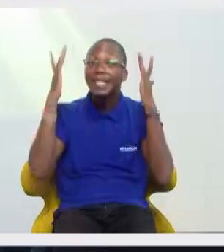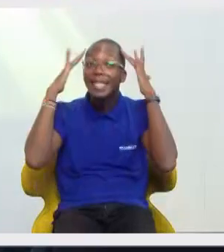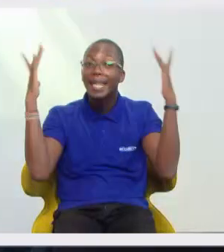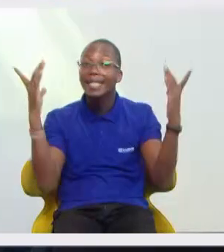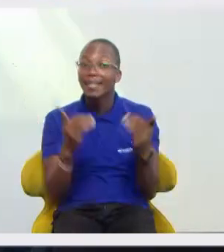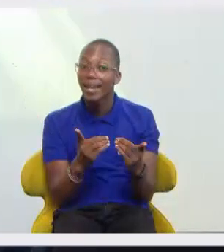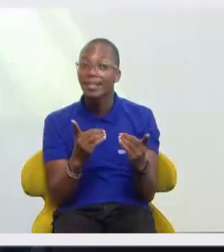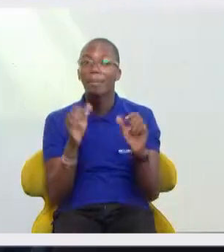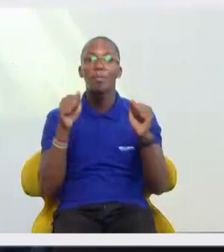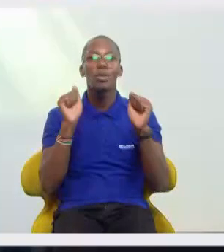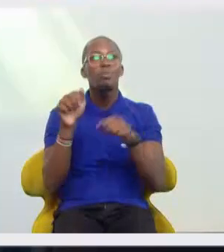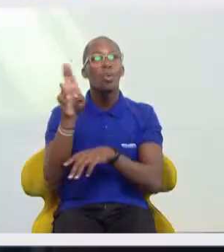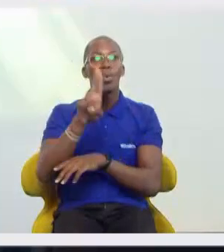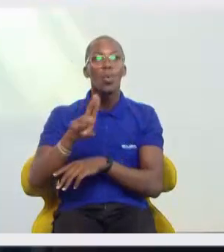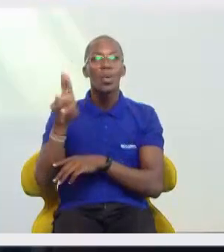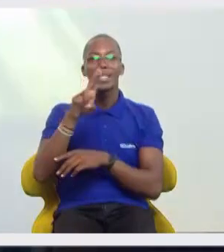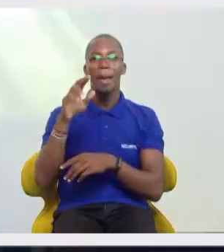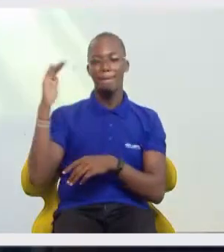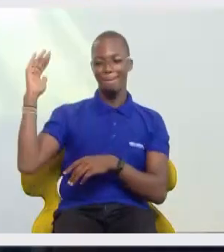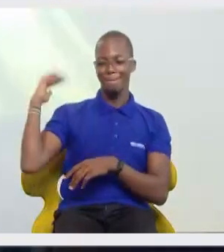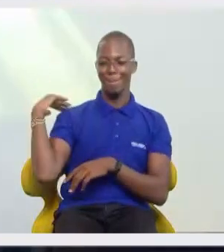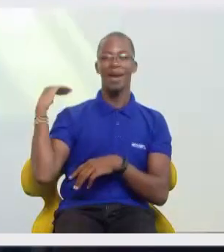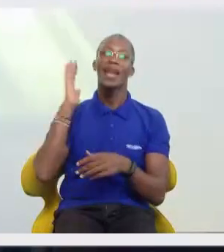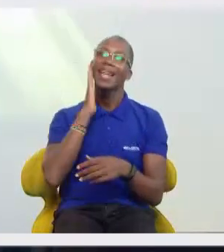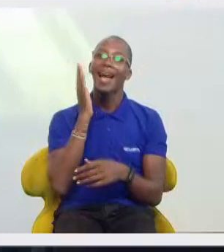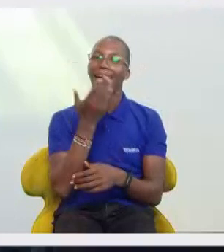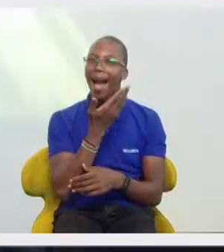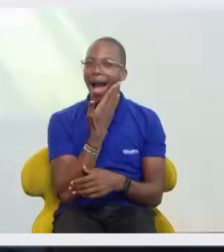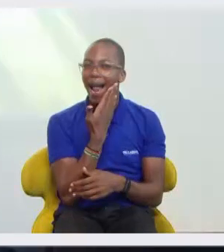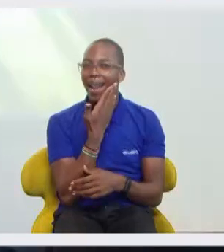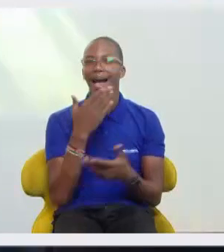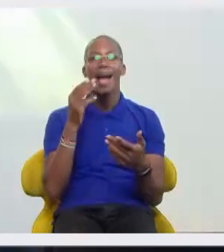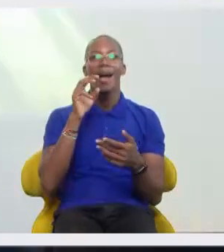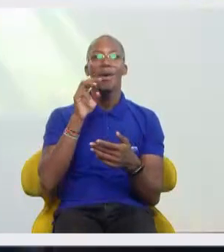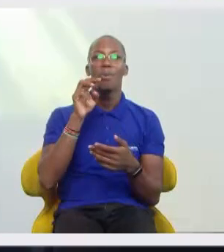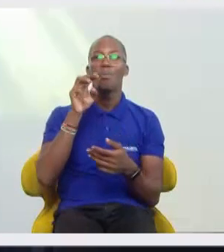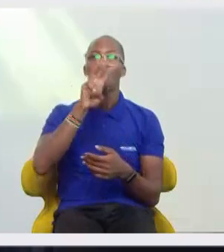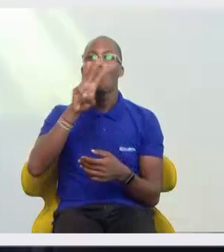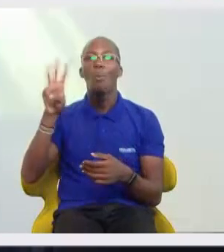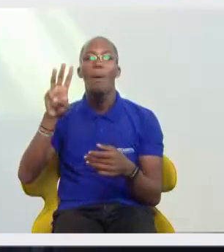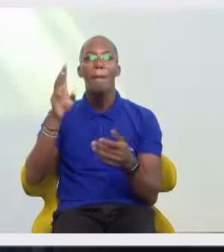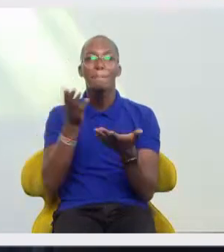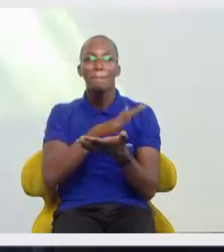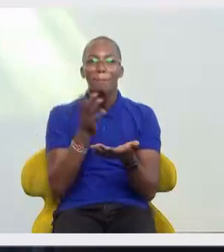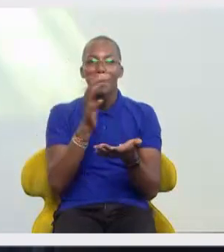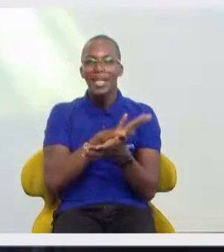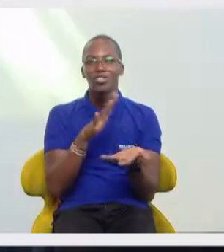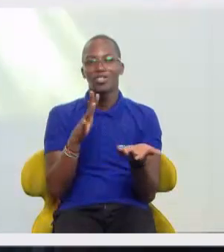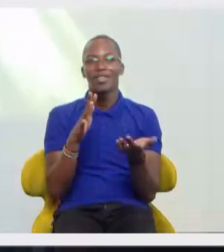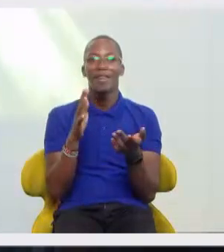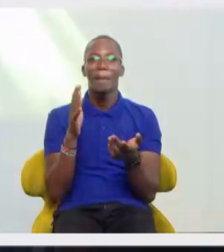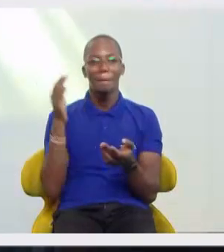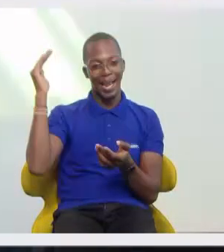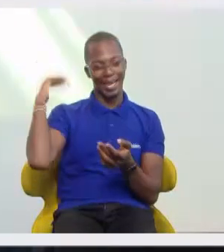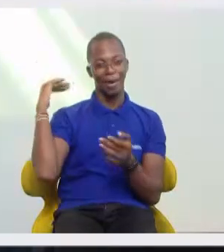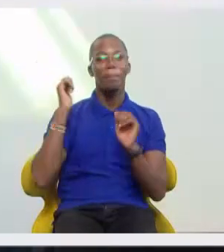to use the background, you can change your web page with the background property